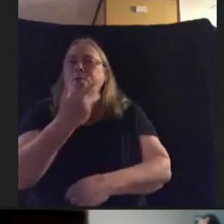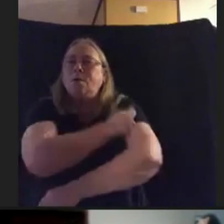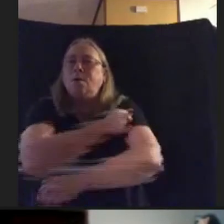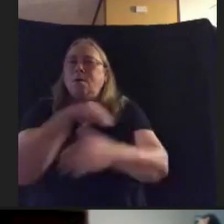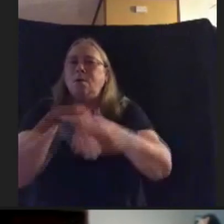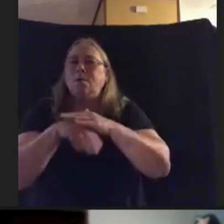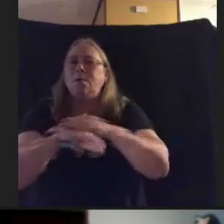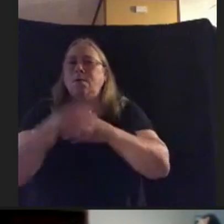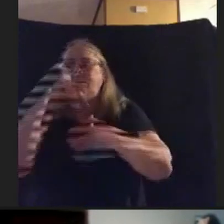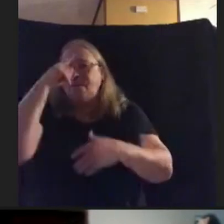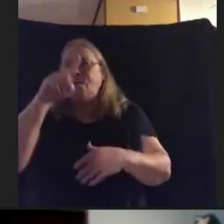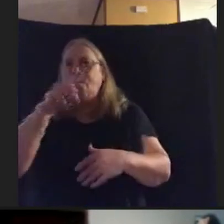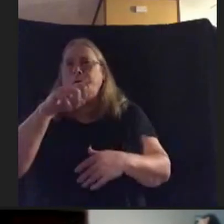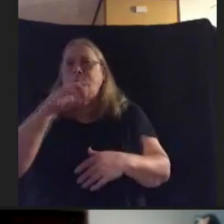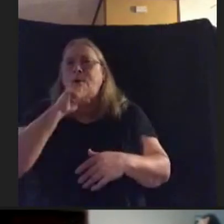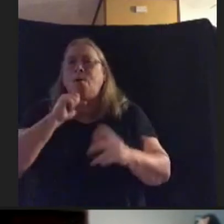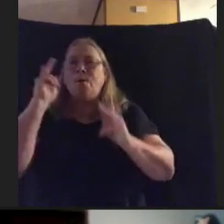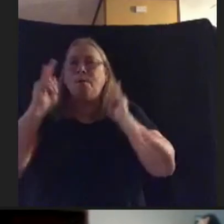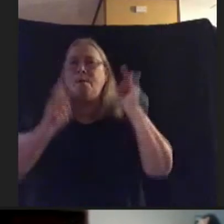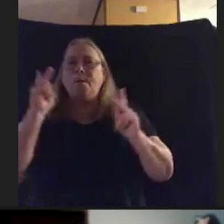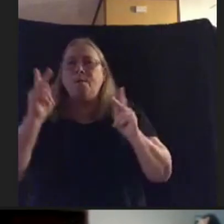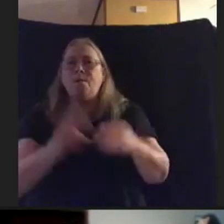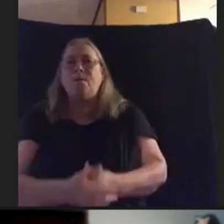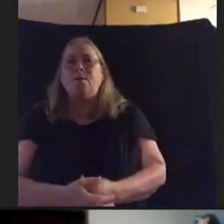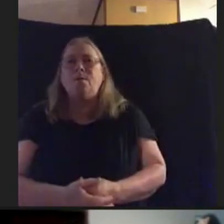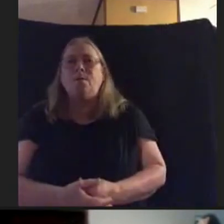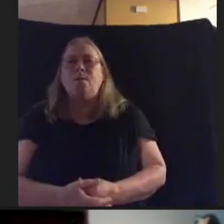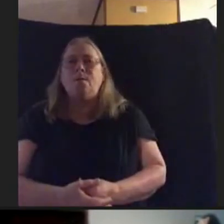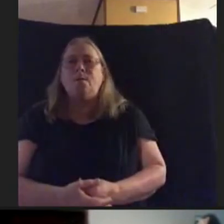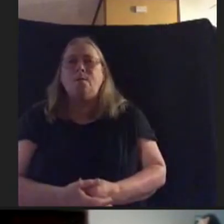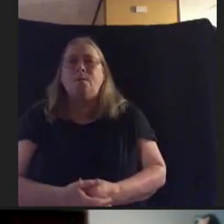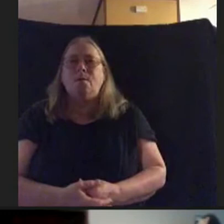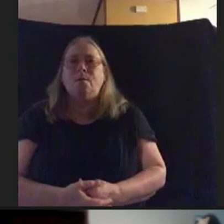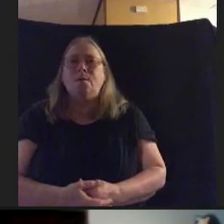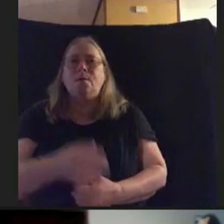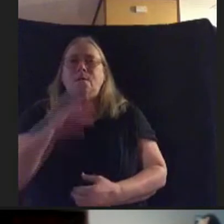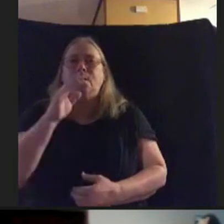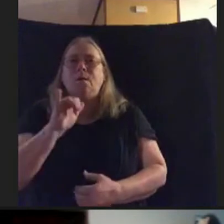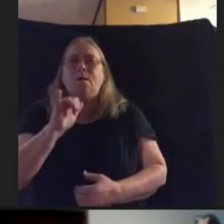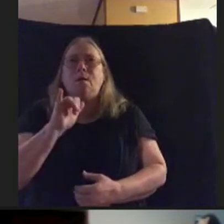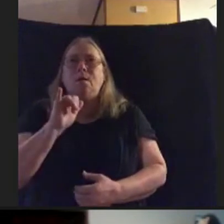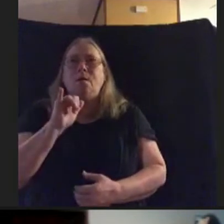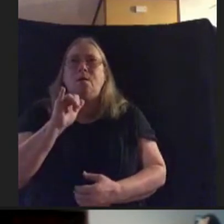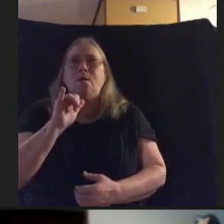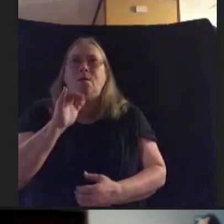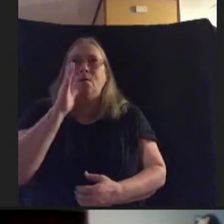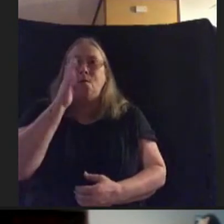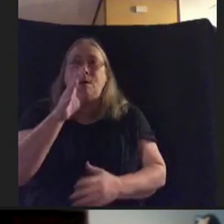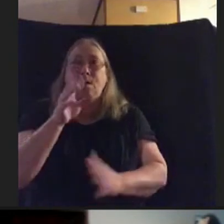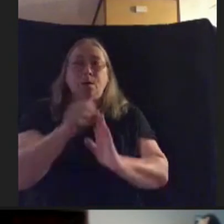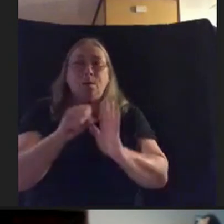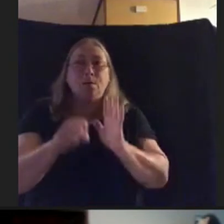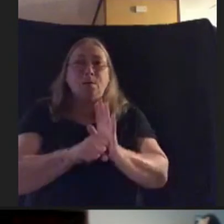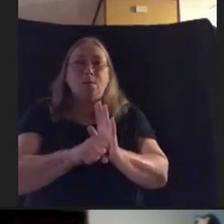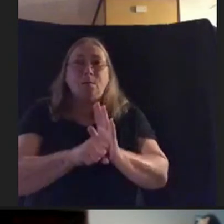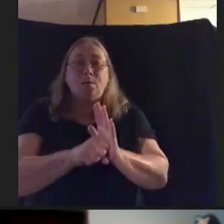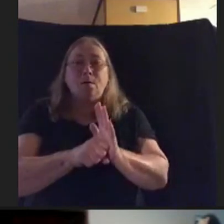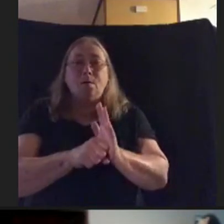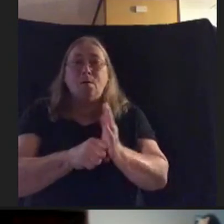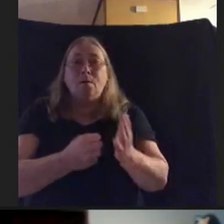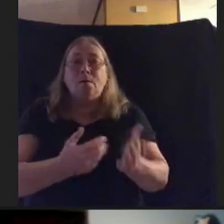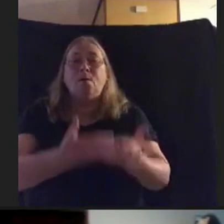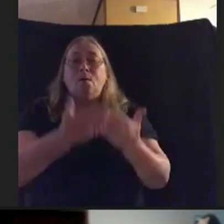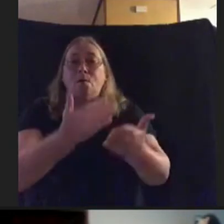older Vietnamese Americans here on the coast who don't use English? Will the state offer appointments that don't require